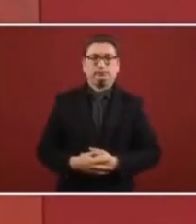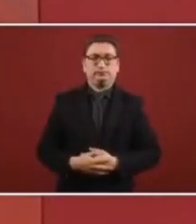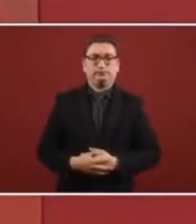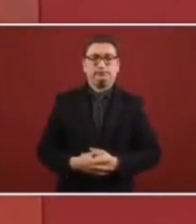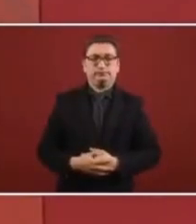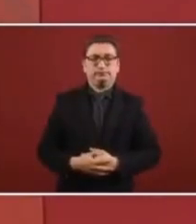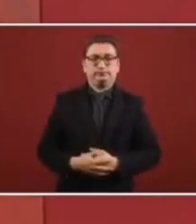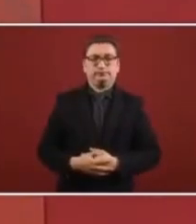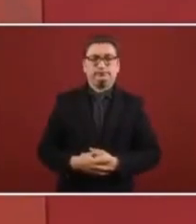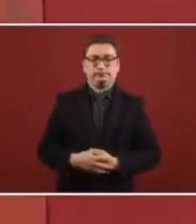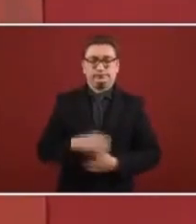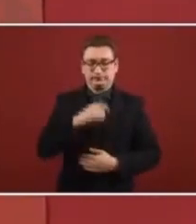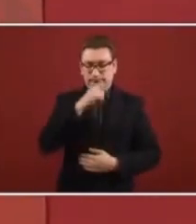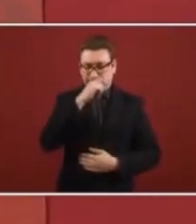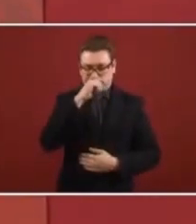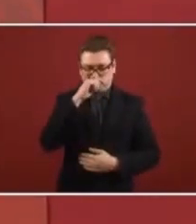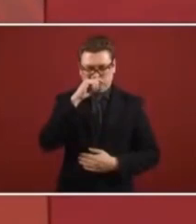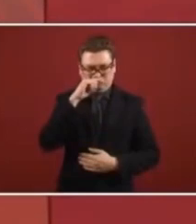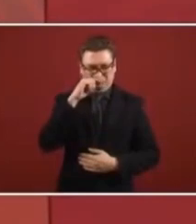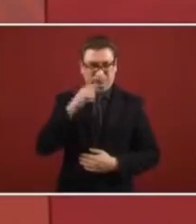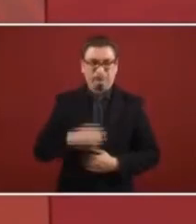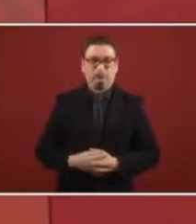Eso desde luego